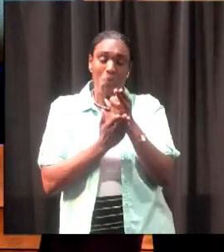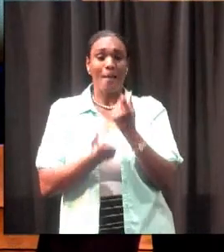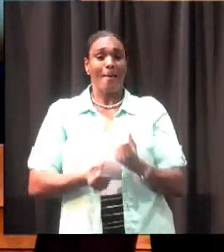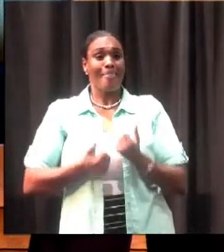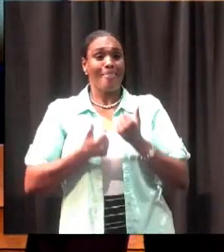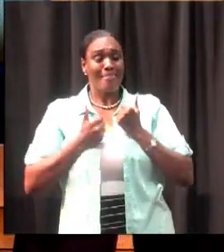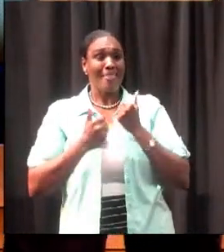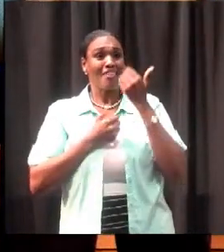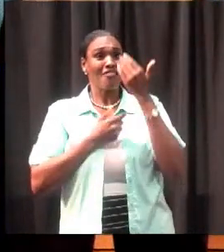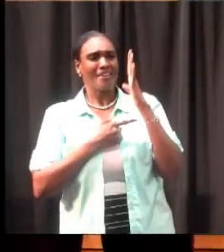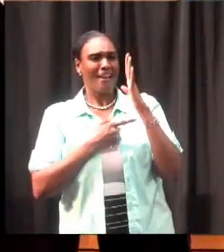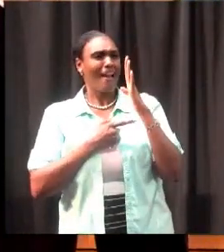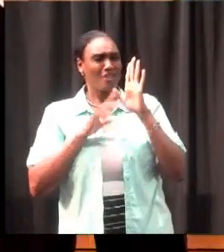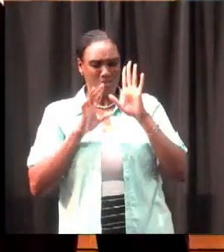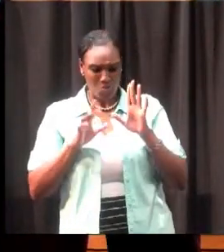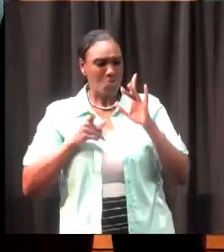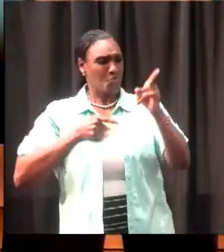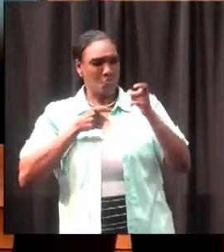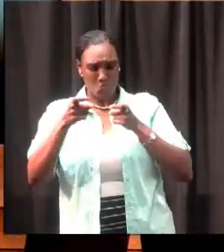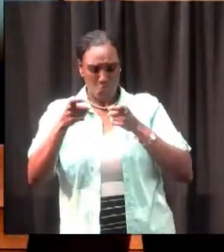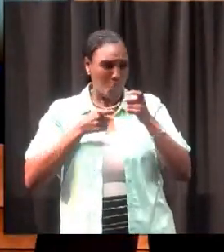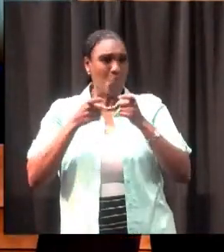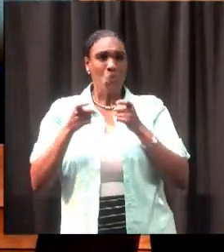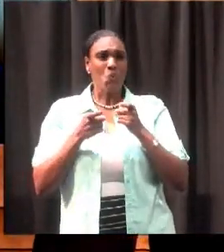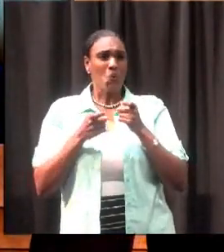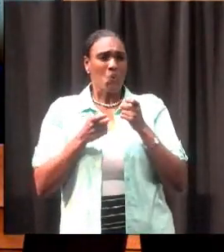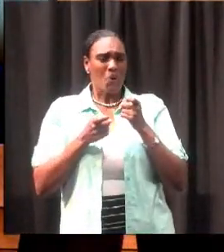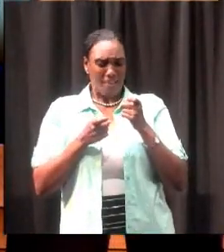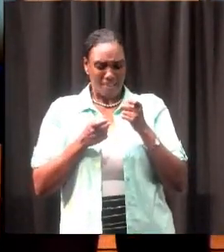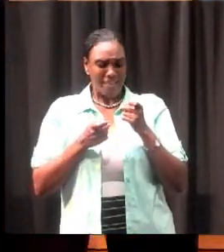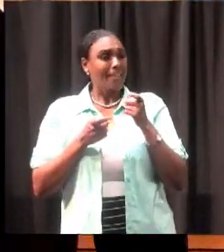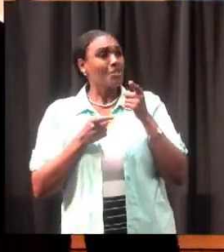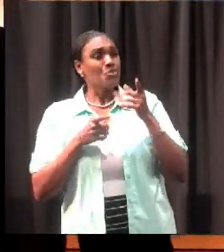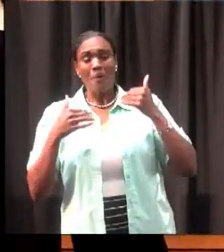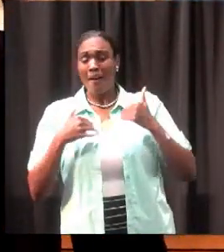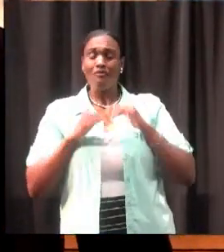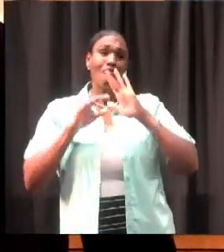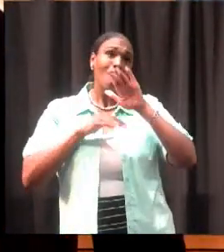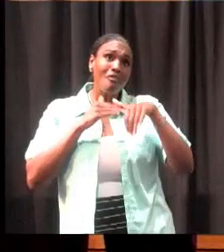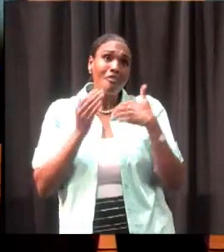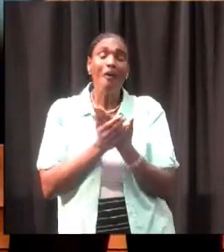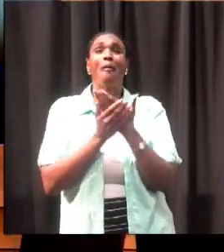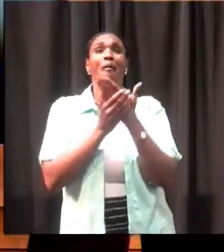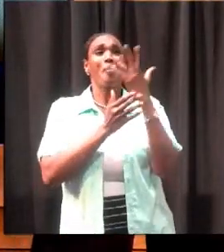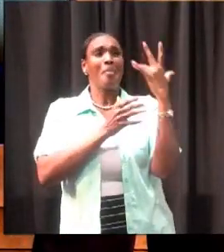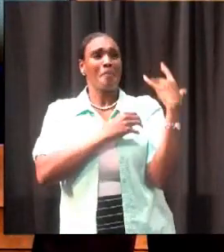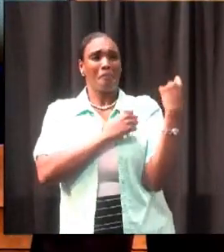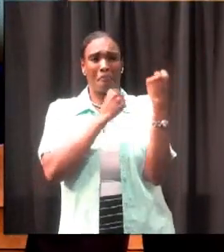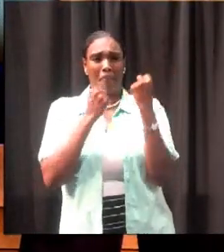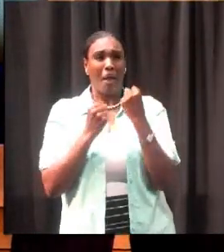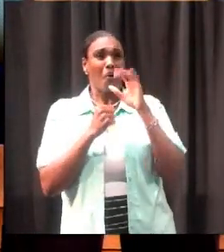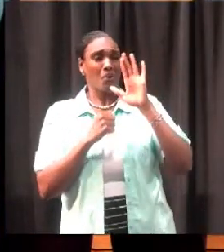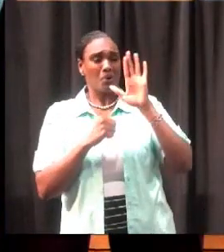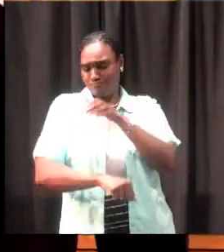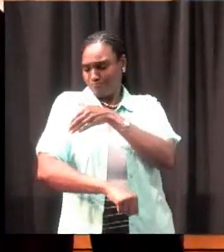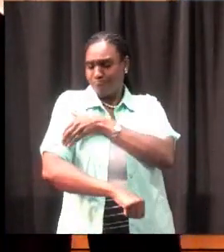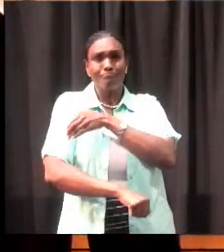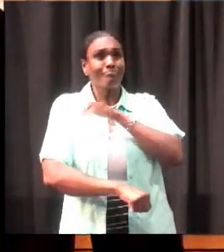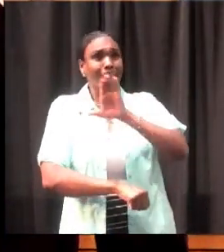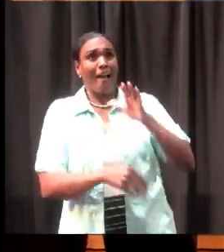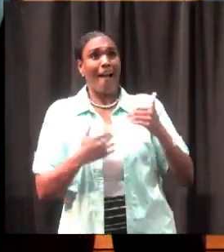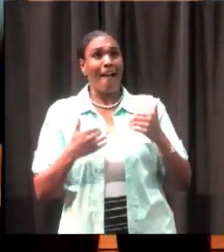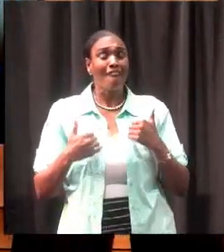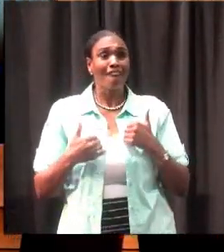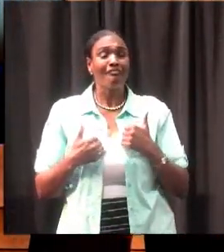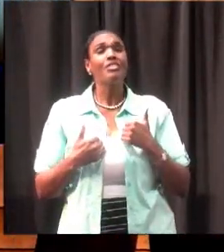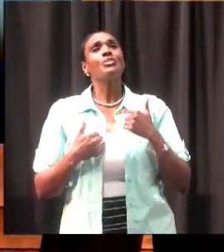who rests, rules, and reigns, oh God, with all power in his hands. Lord, we bless you on today, and we say